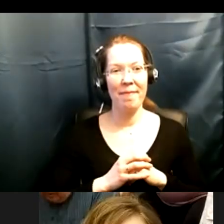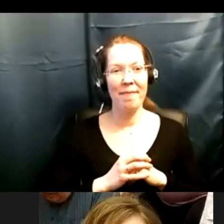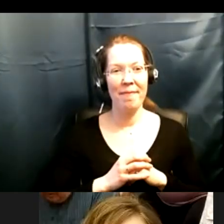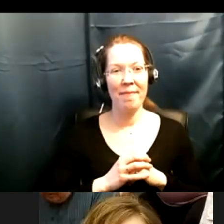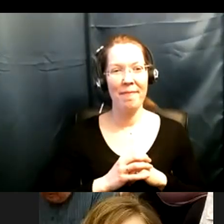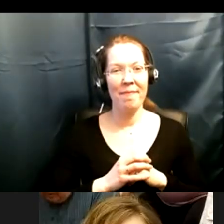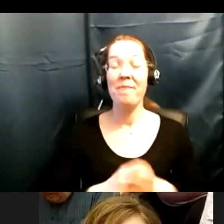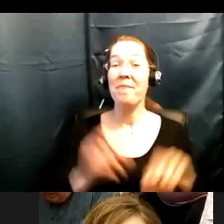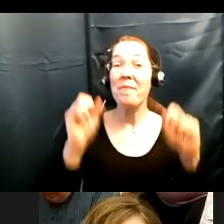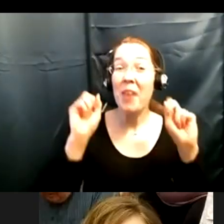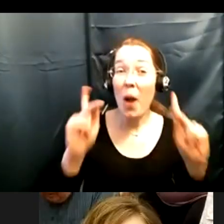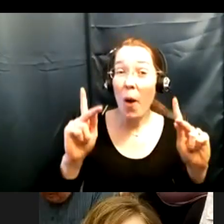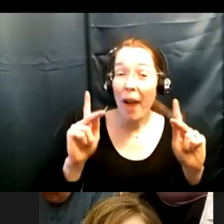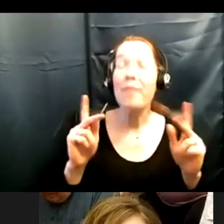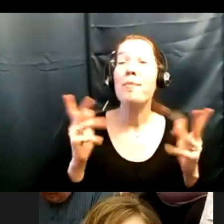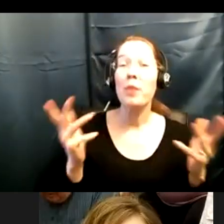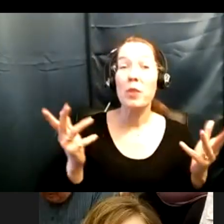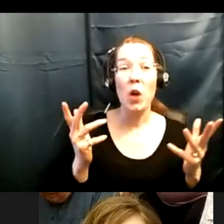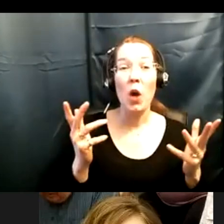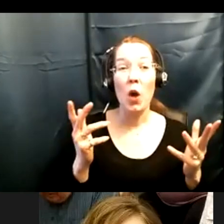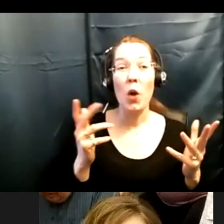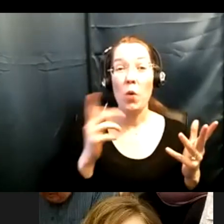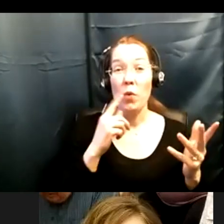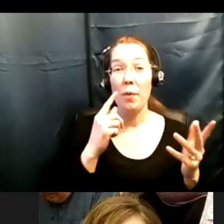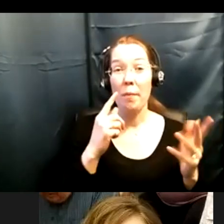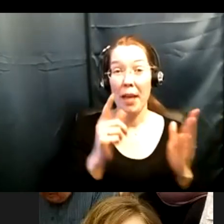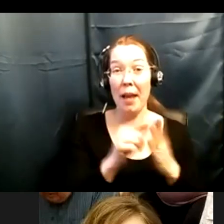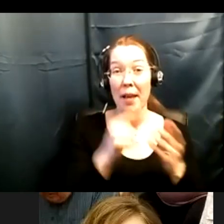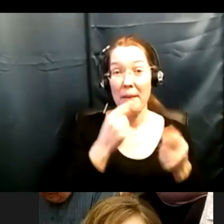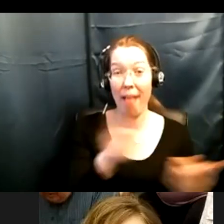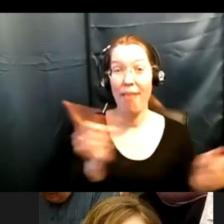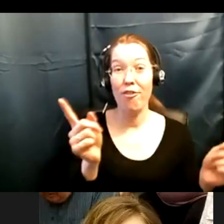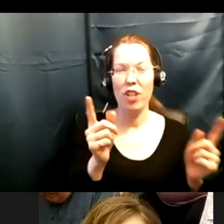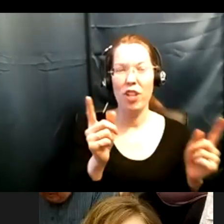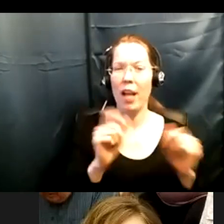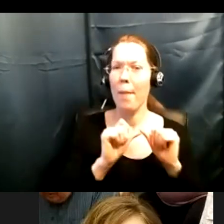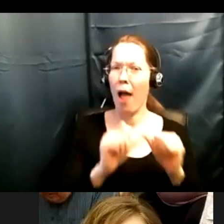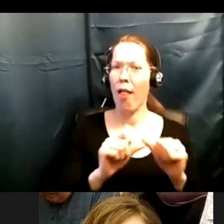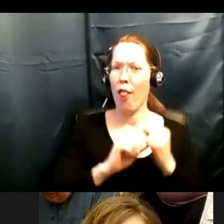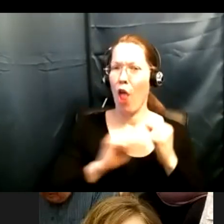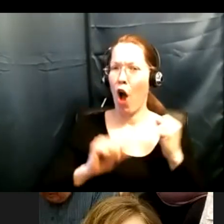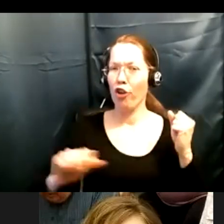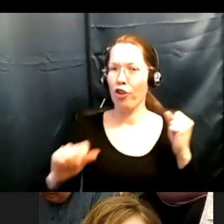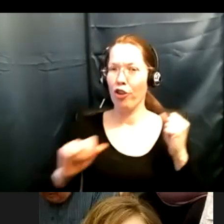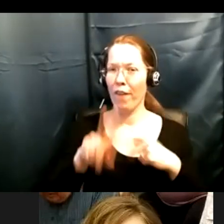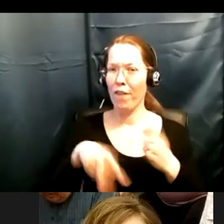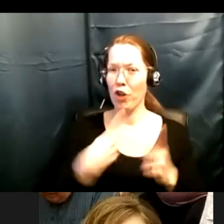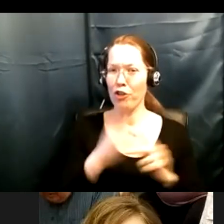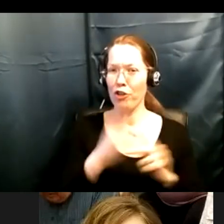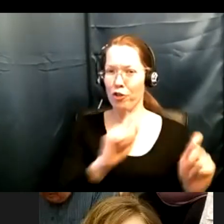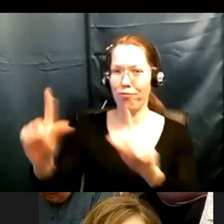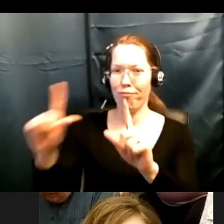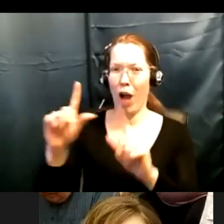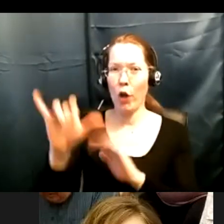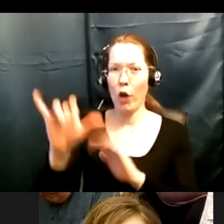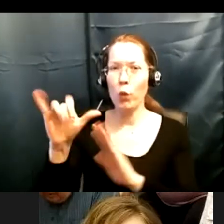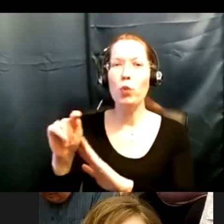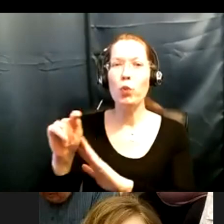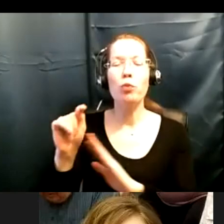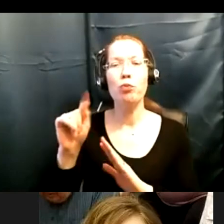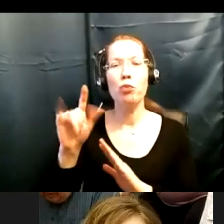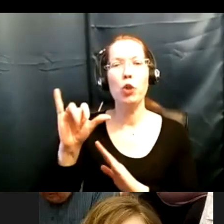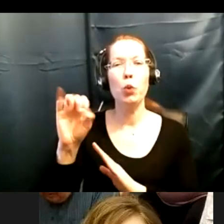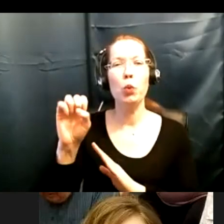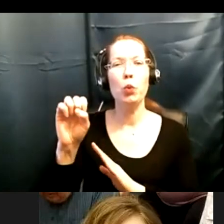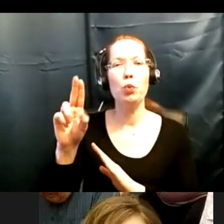All right, so we'll be publishing a longer version of that to YouTube that we'll promote on our Facebook and our